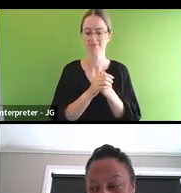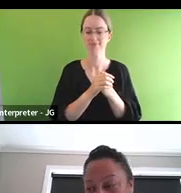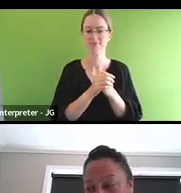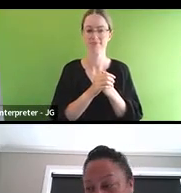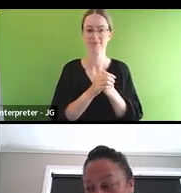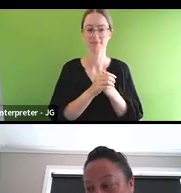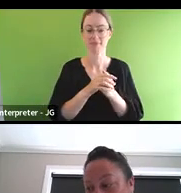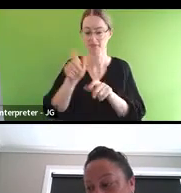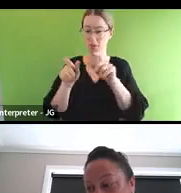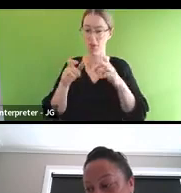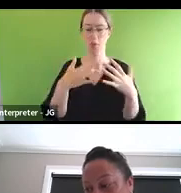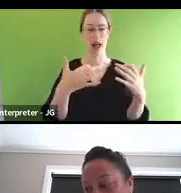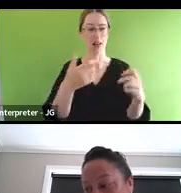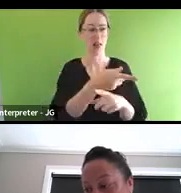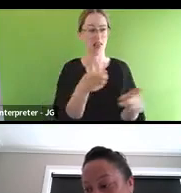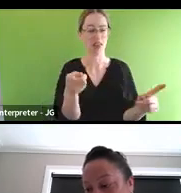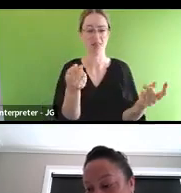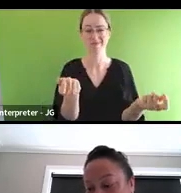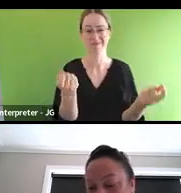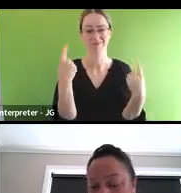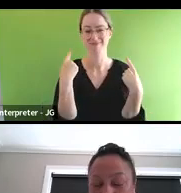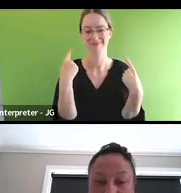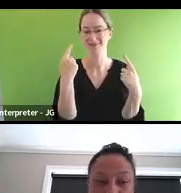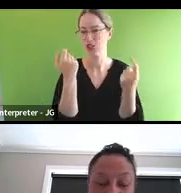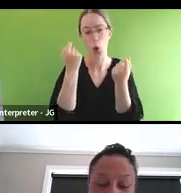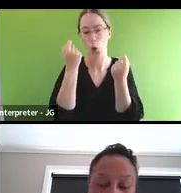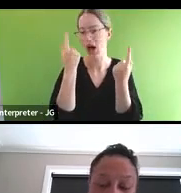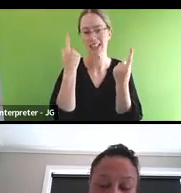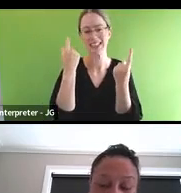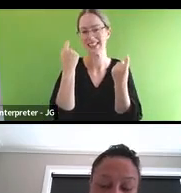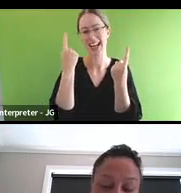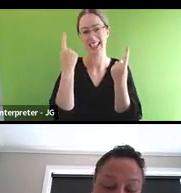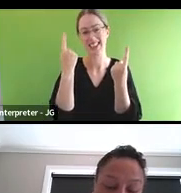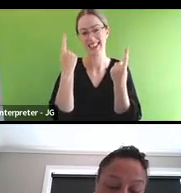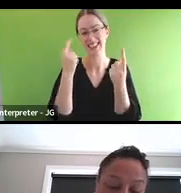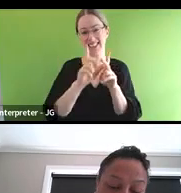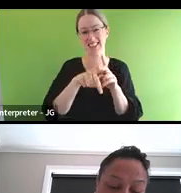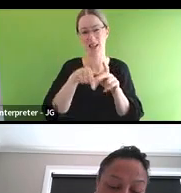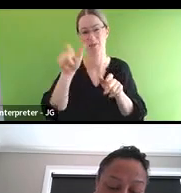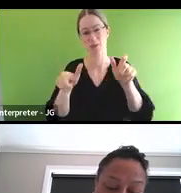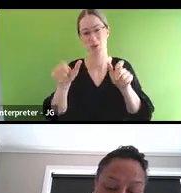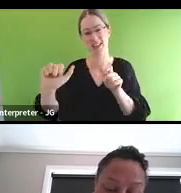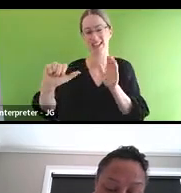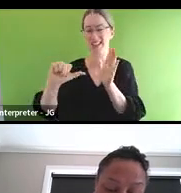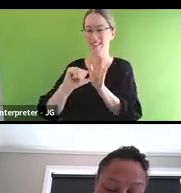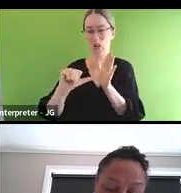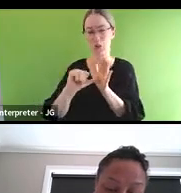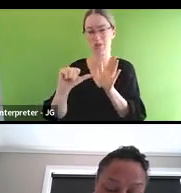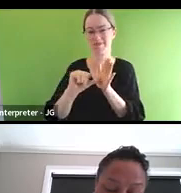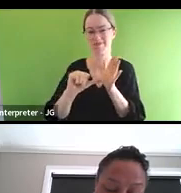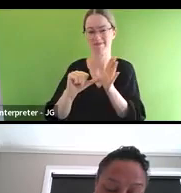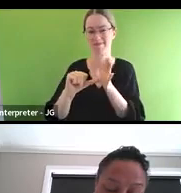in Parliament really realise the difficulties that the disabled people have in the community.